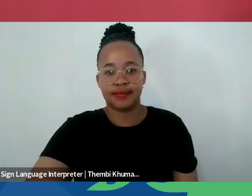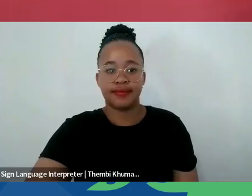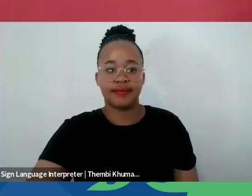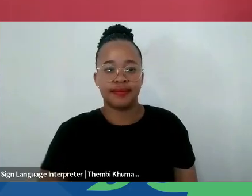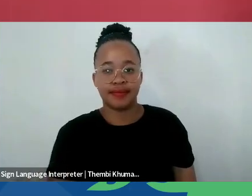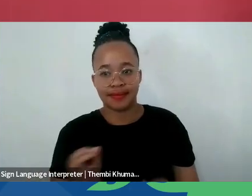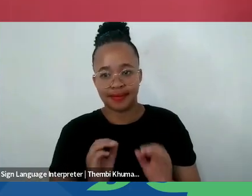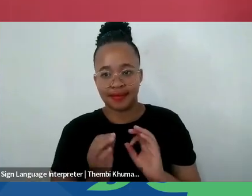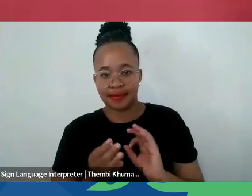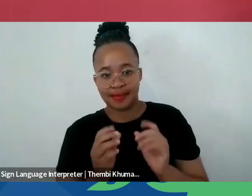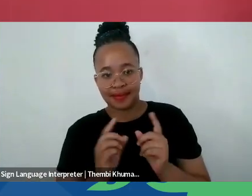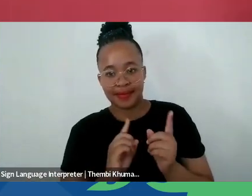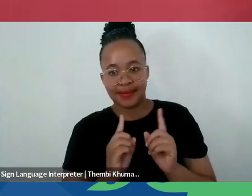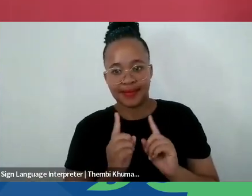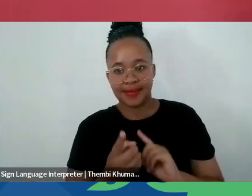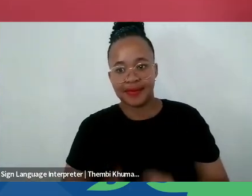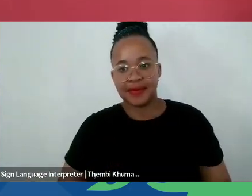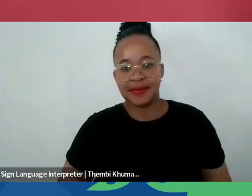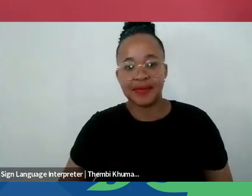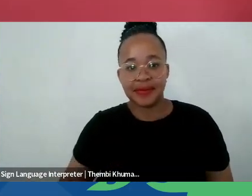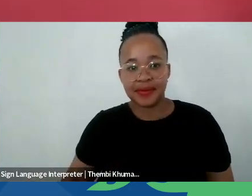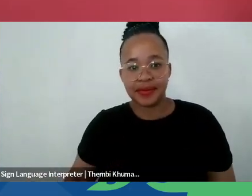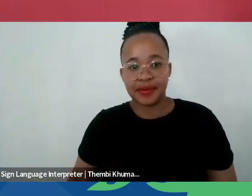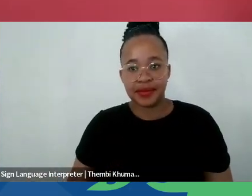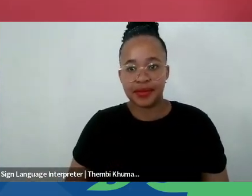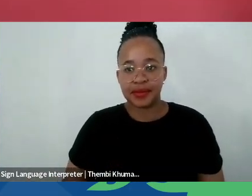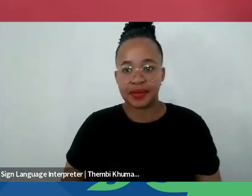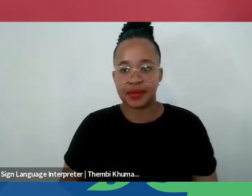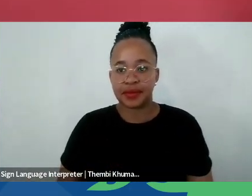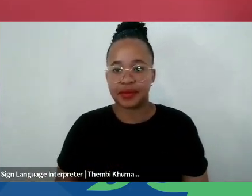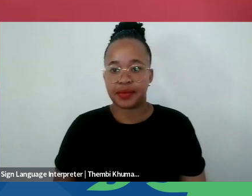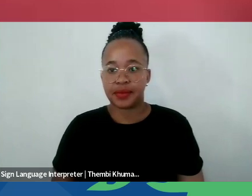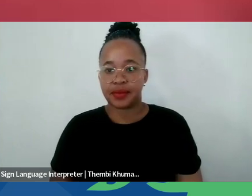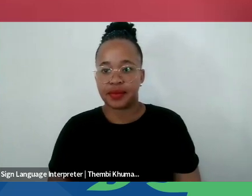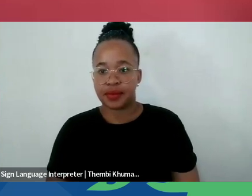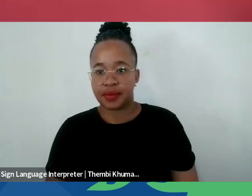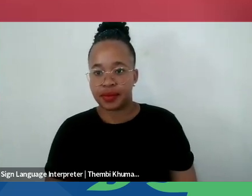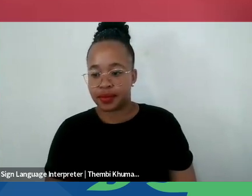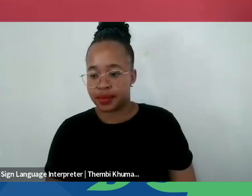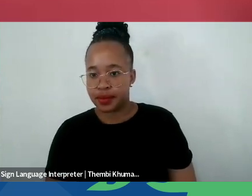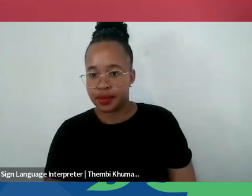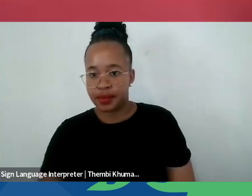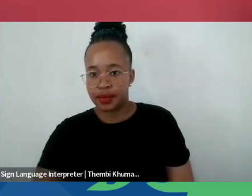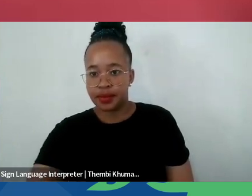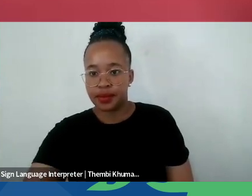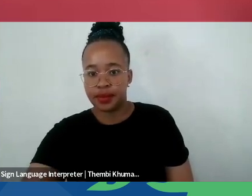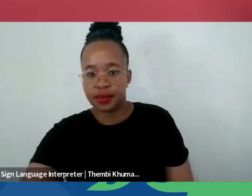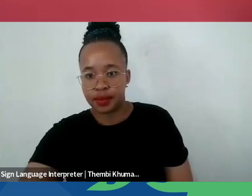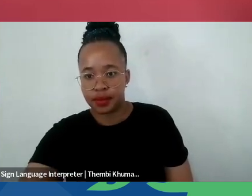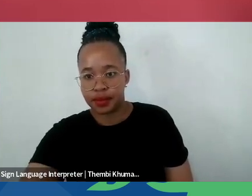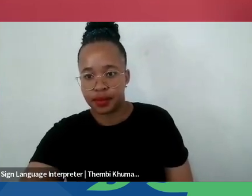South African HIV Clinician Society. And this process was done through a collective of individuals